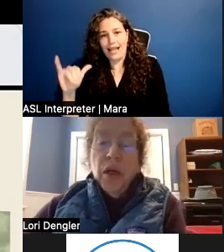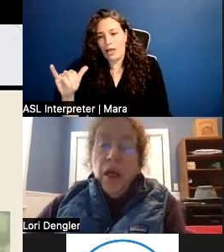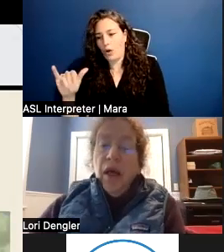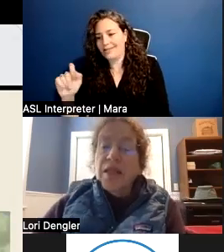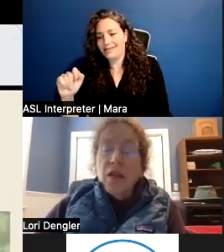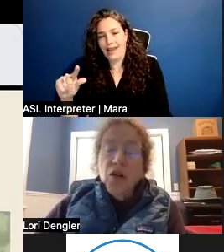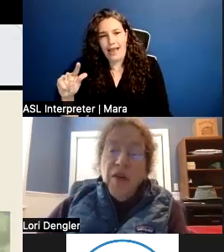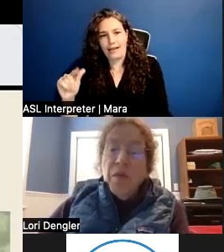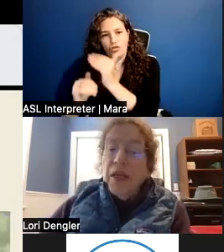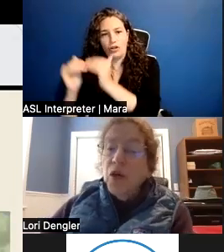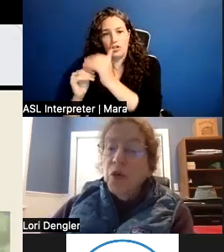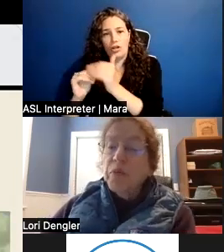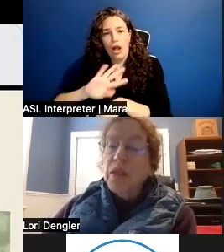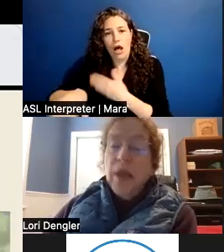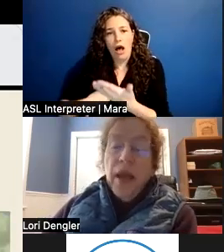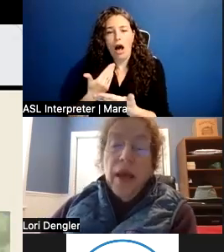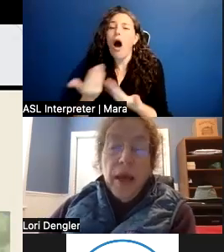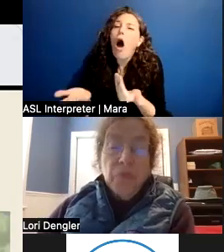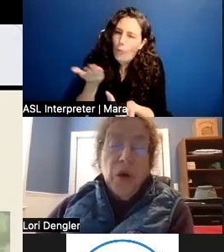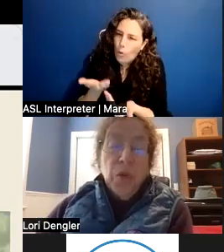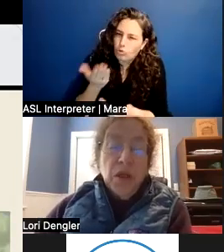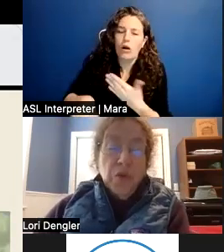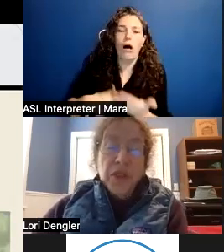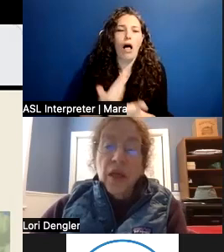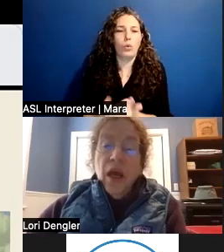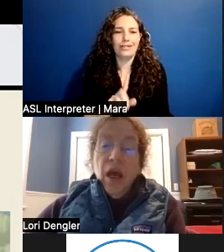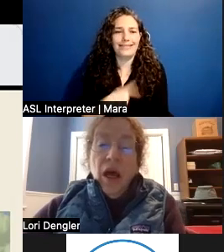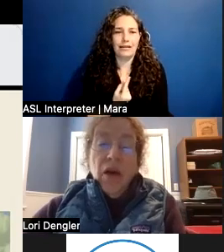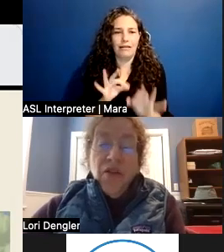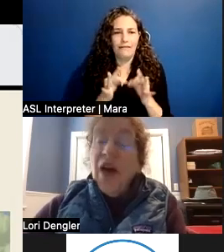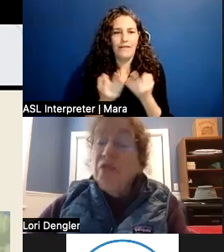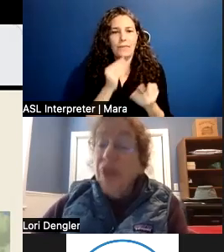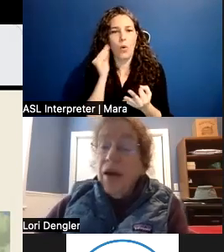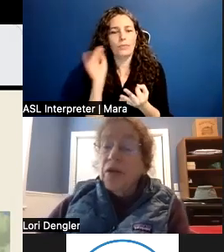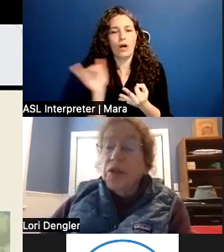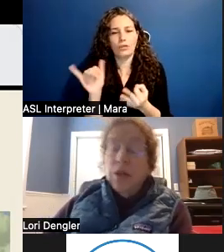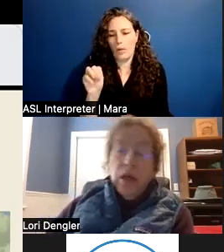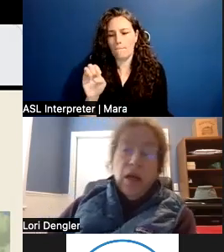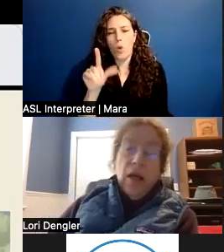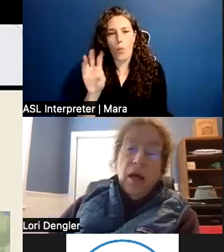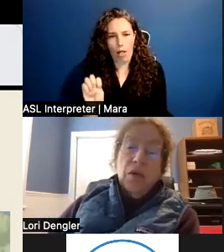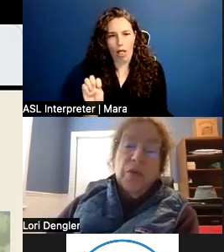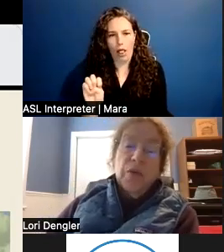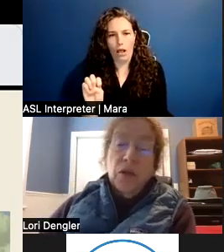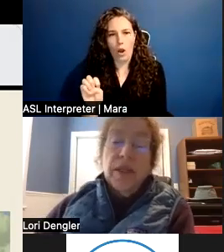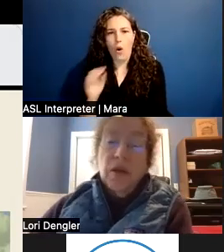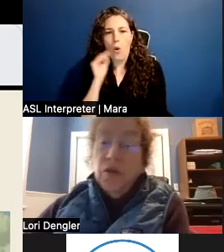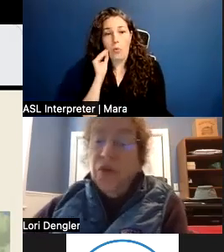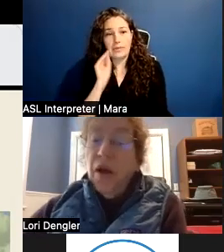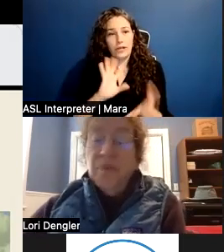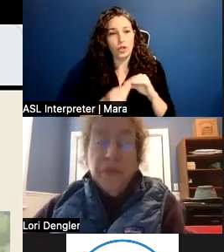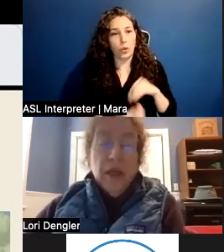were single family homes and mobile homes. 5 fires